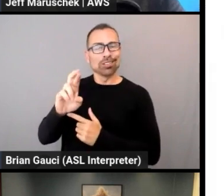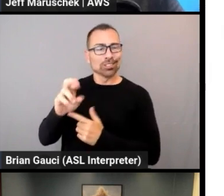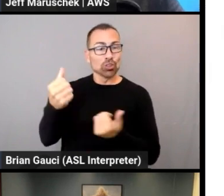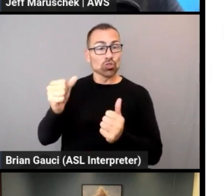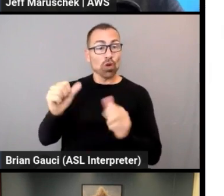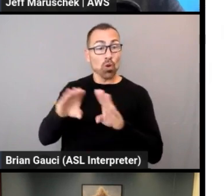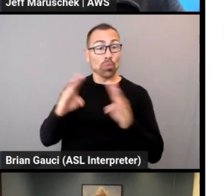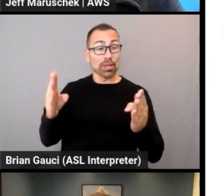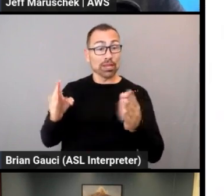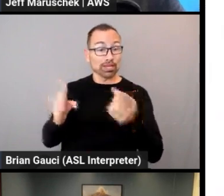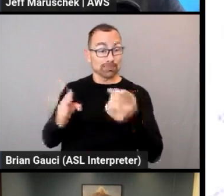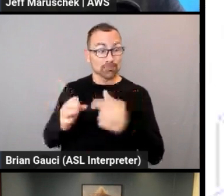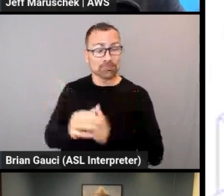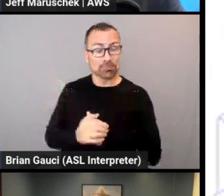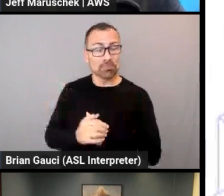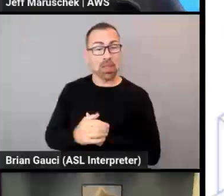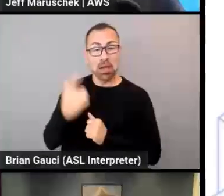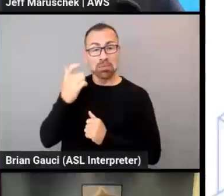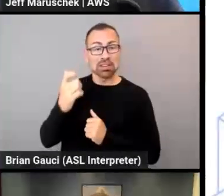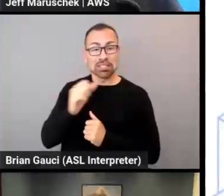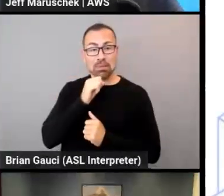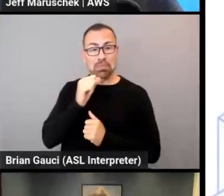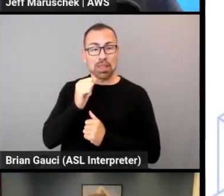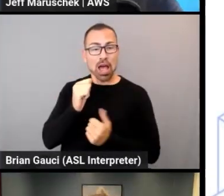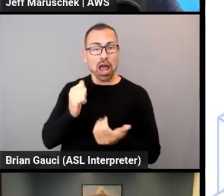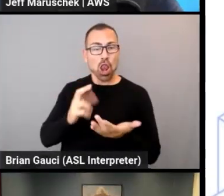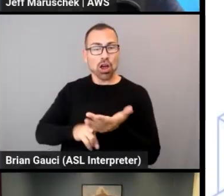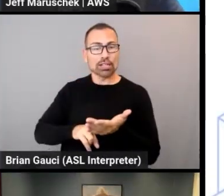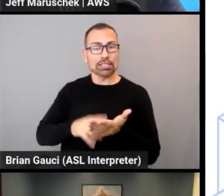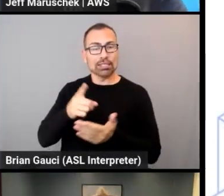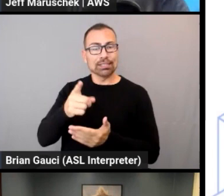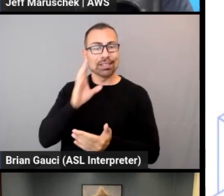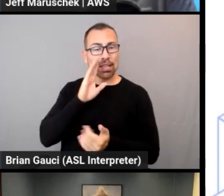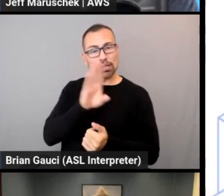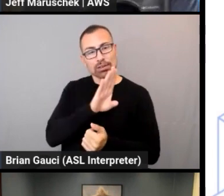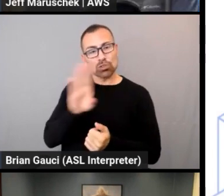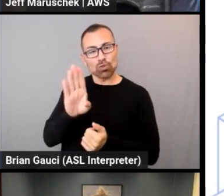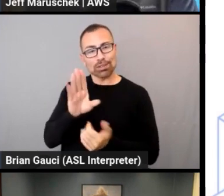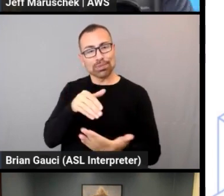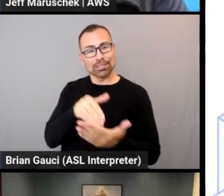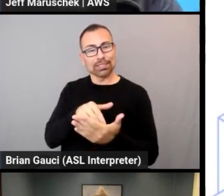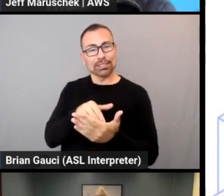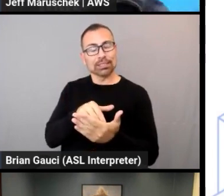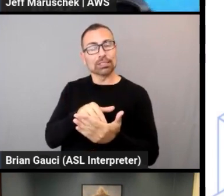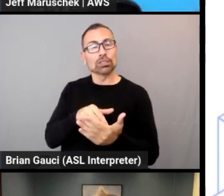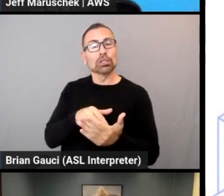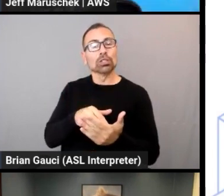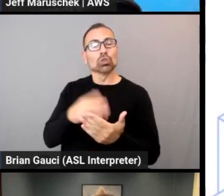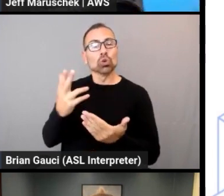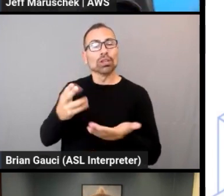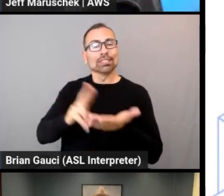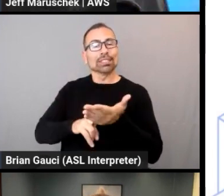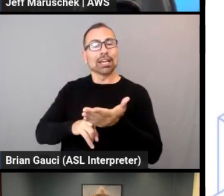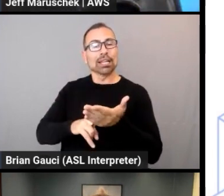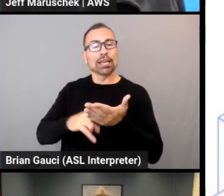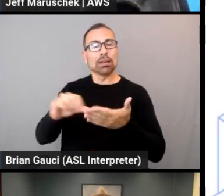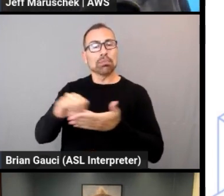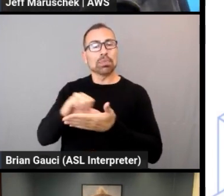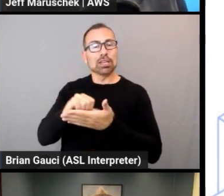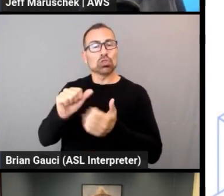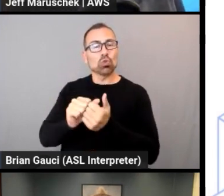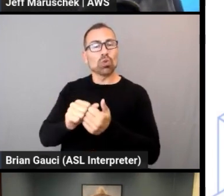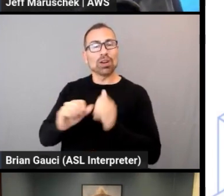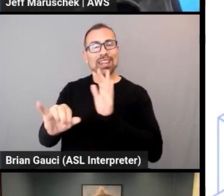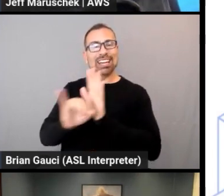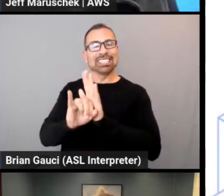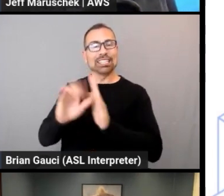what you're going to see is because I'm not logged in right now, it's going to redirect me to a sign-in page with Identity Center. So if I just put the